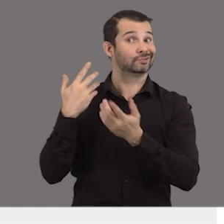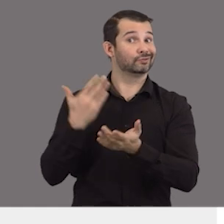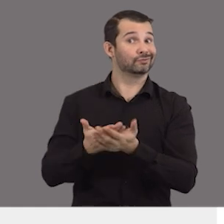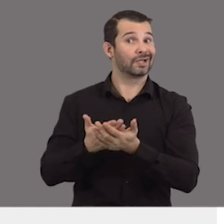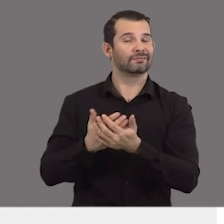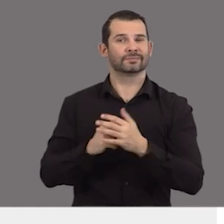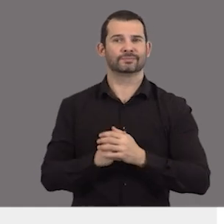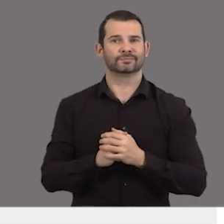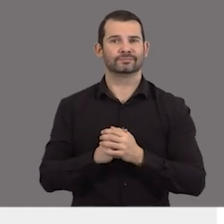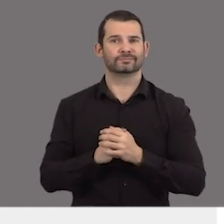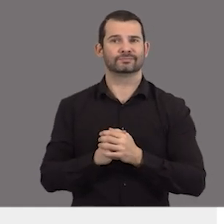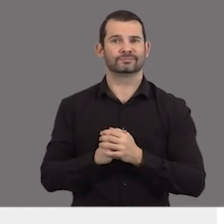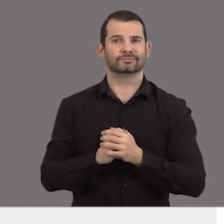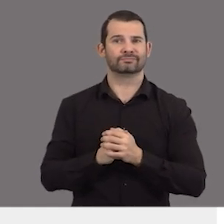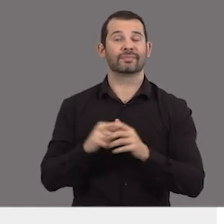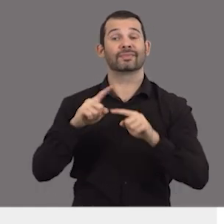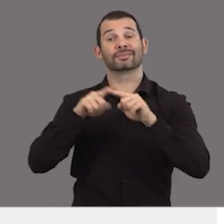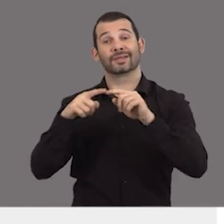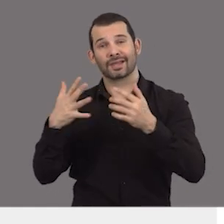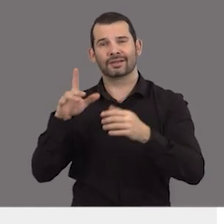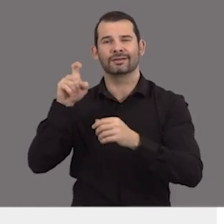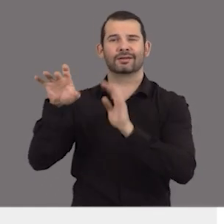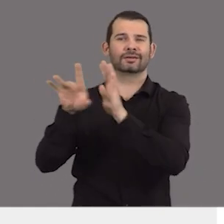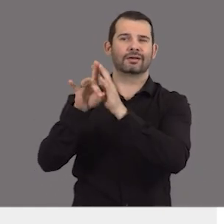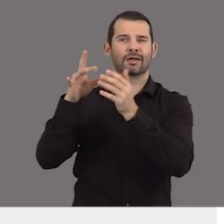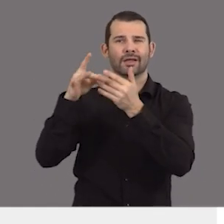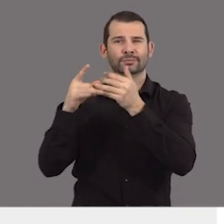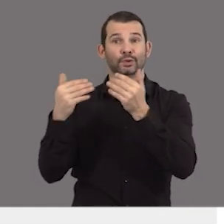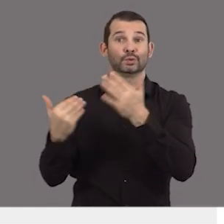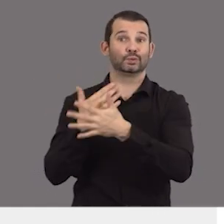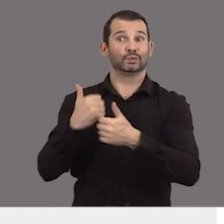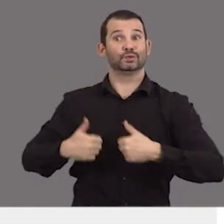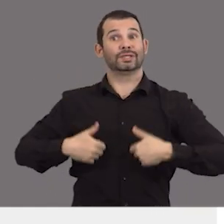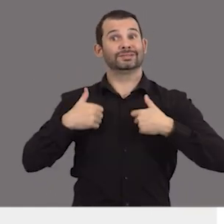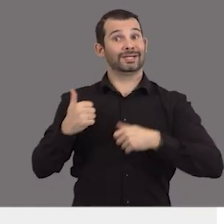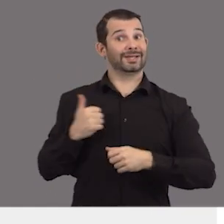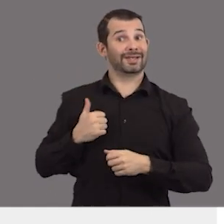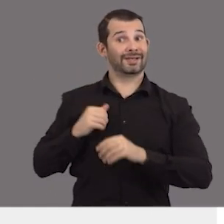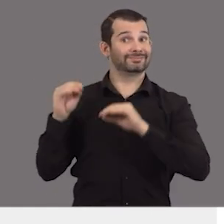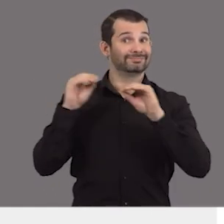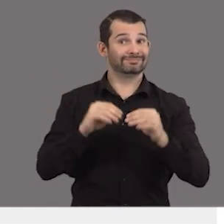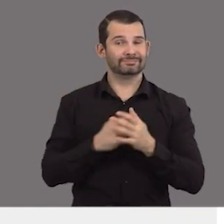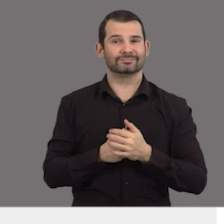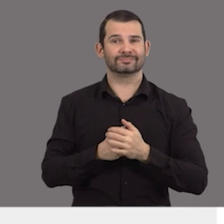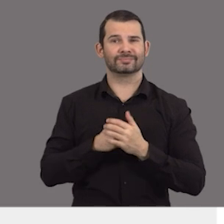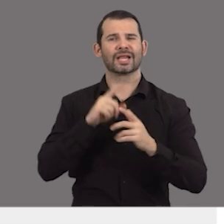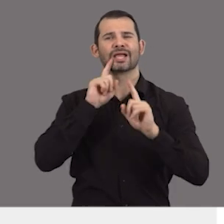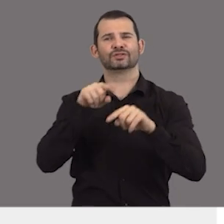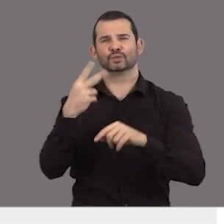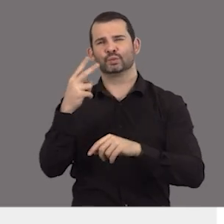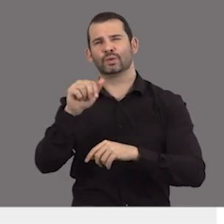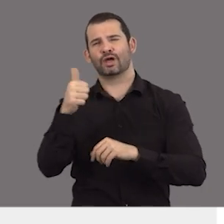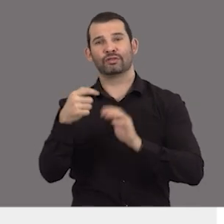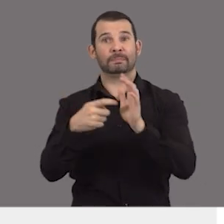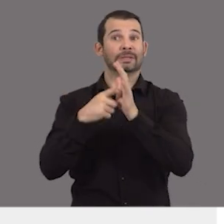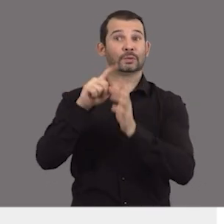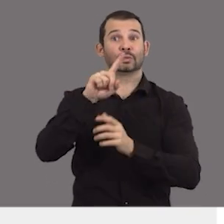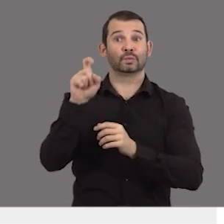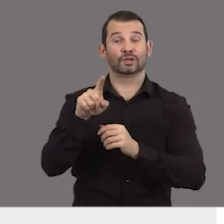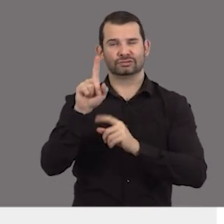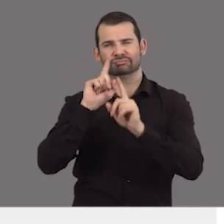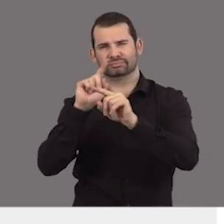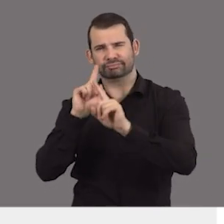arrival. Then select the option New Resident of Canada. Answer the two other